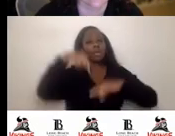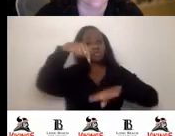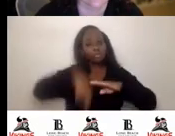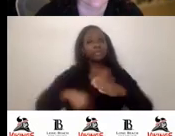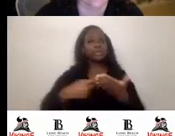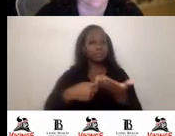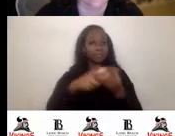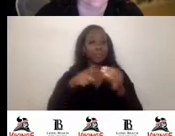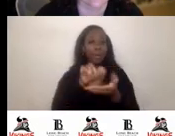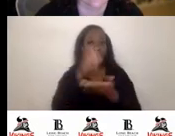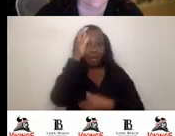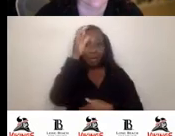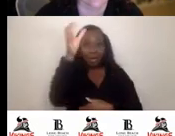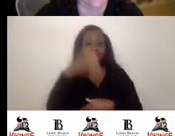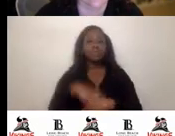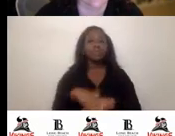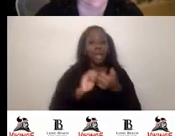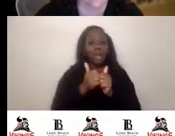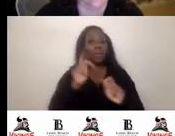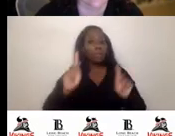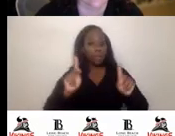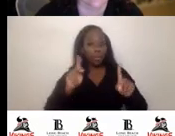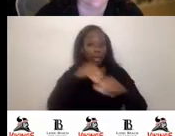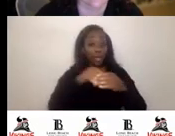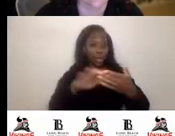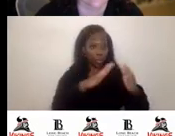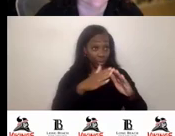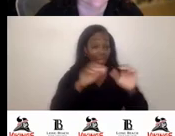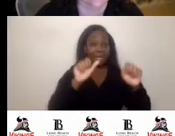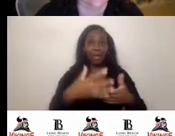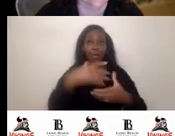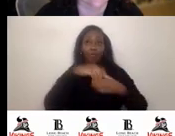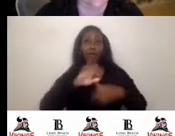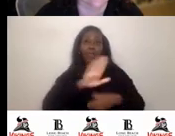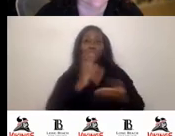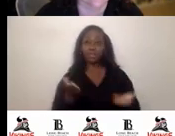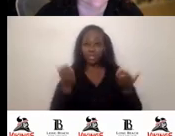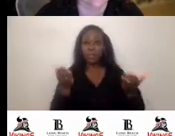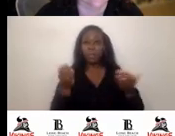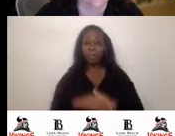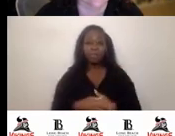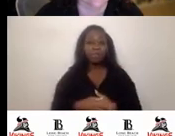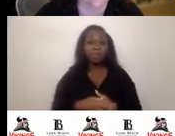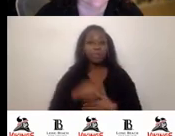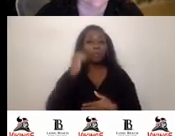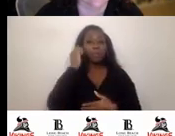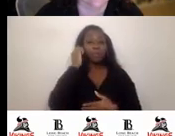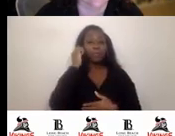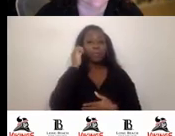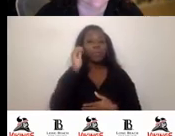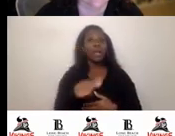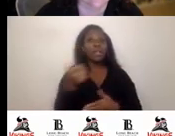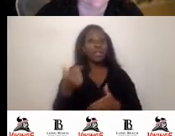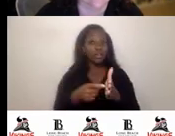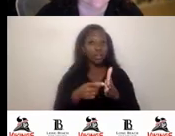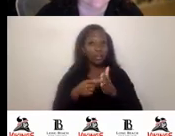concept and how folks can give their community input for their process. Another criteria that the board can look at is to look